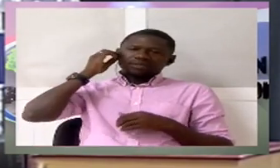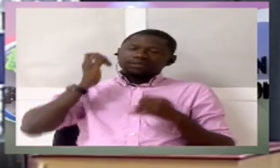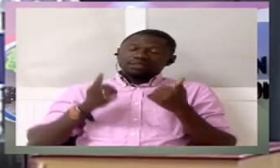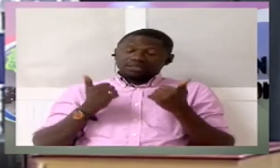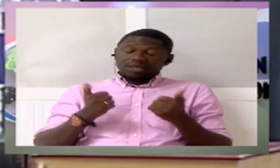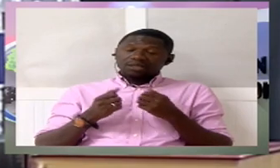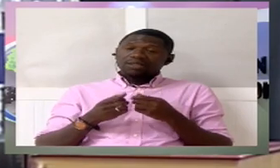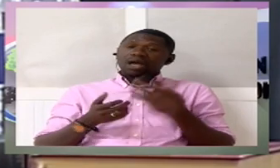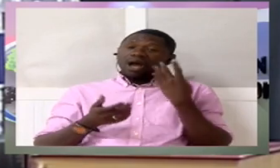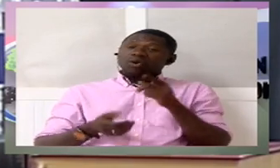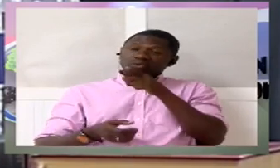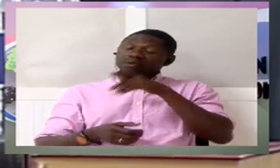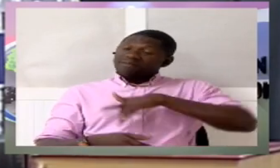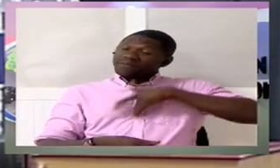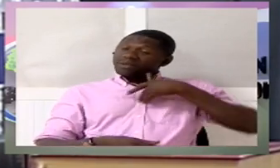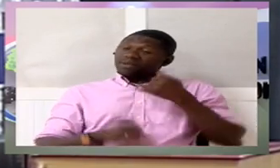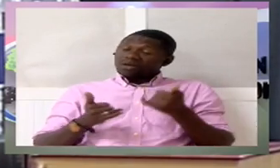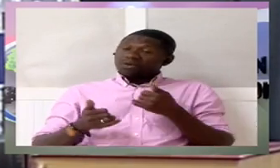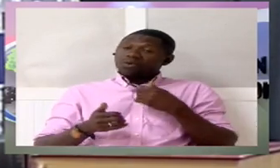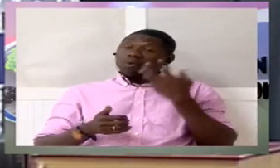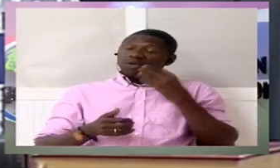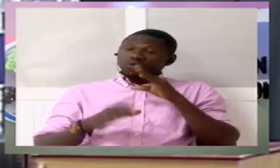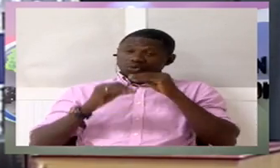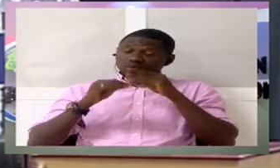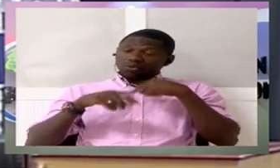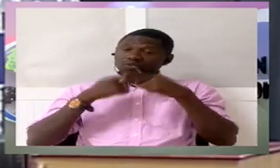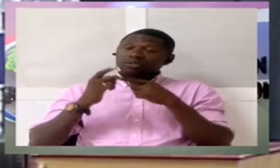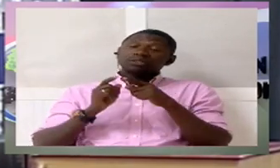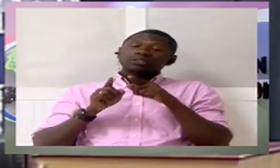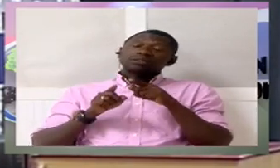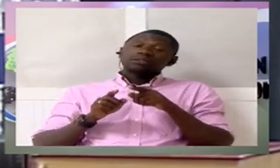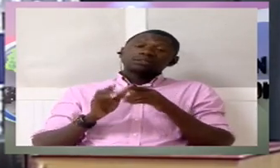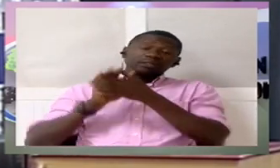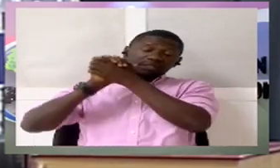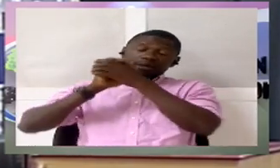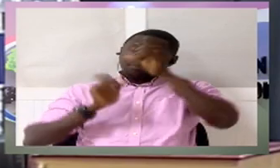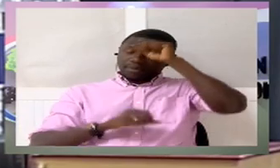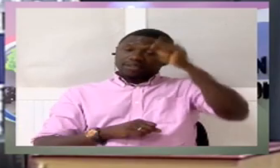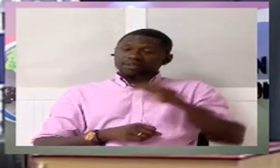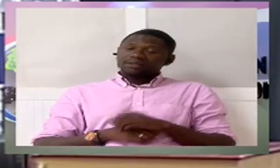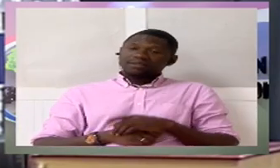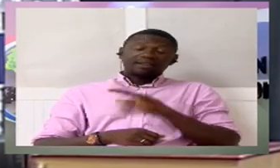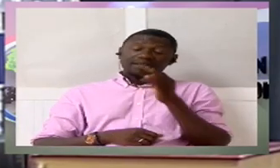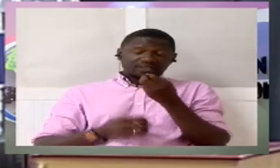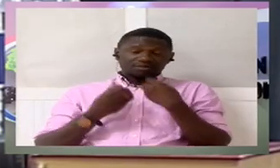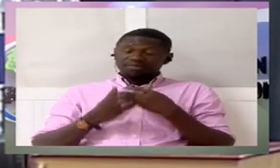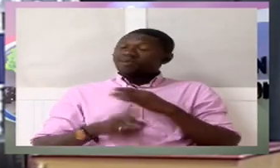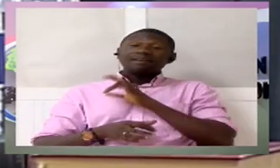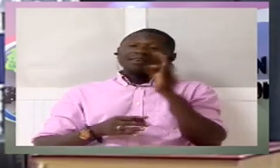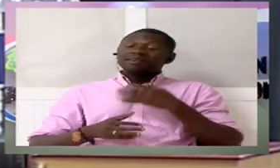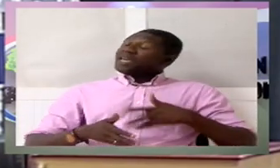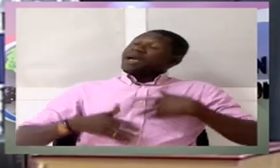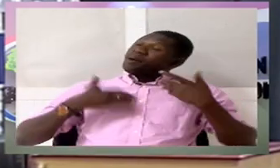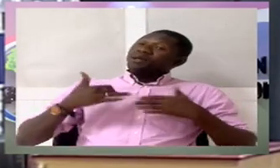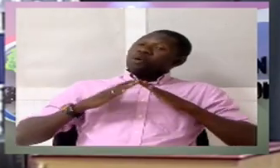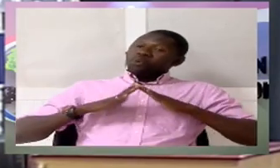said to him, so how do you feel now after speaking to Gaddafi? Kuni relieved tabakele. He said to me, I'm very relieved. Gaiko munefo. I asked him, what did